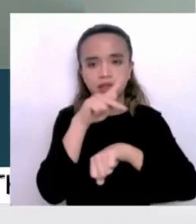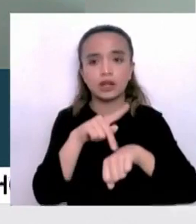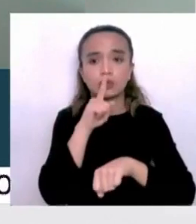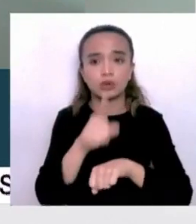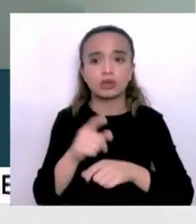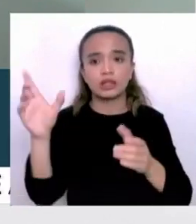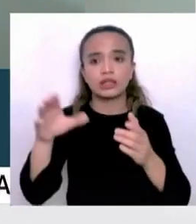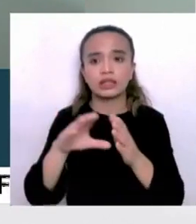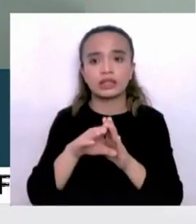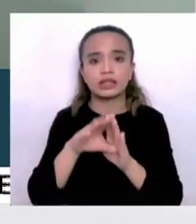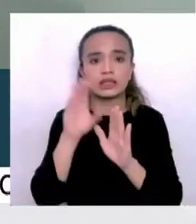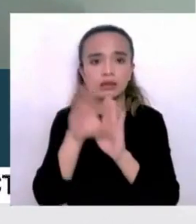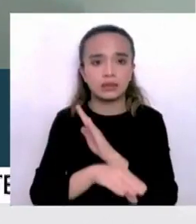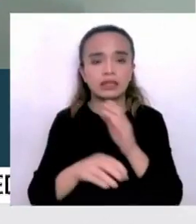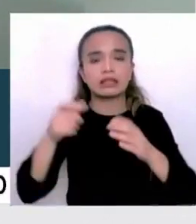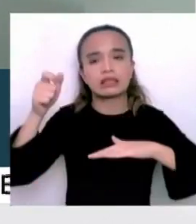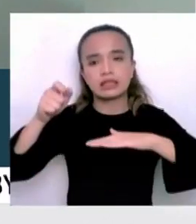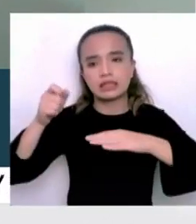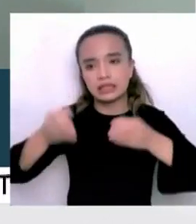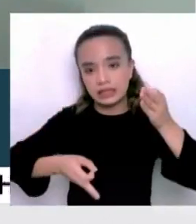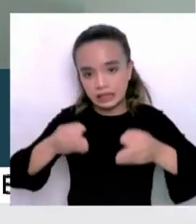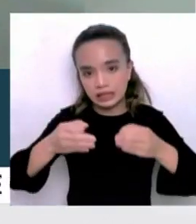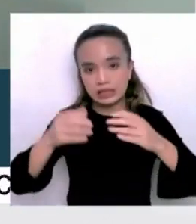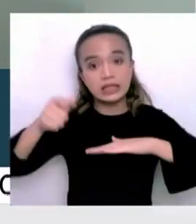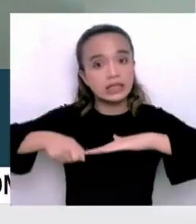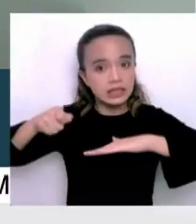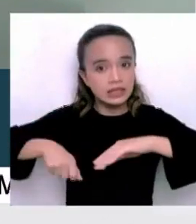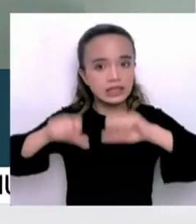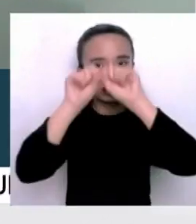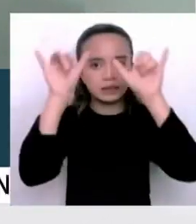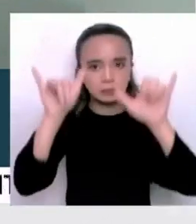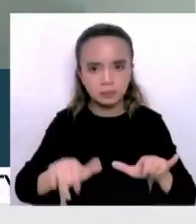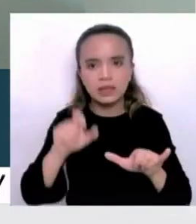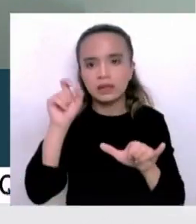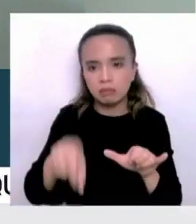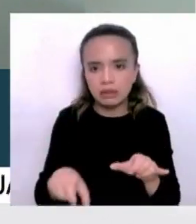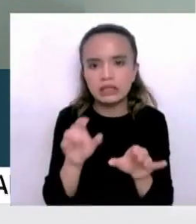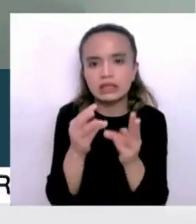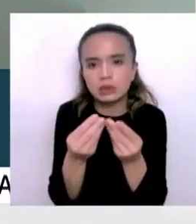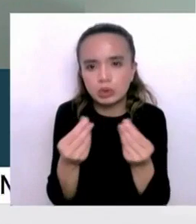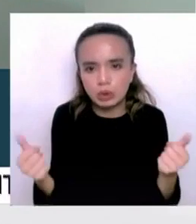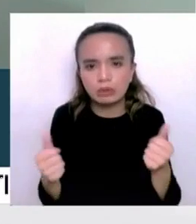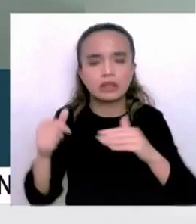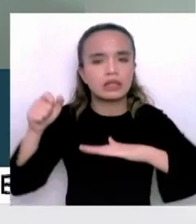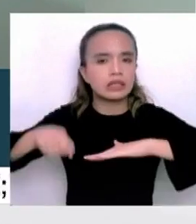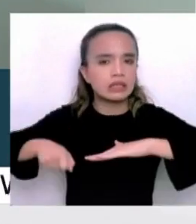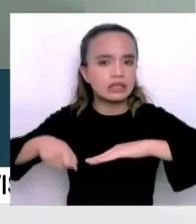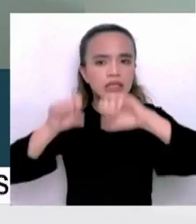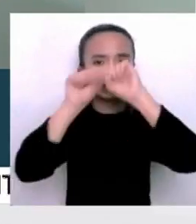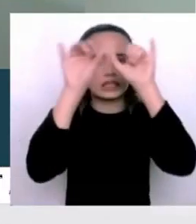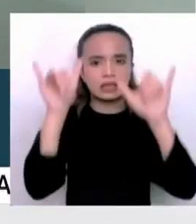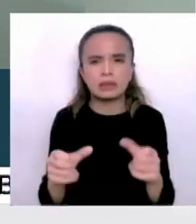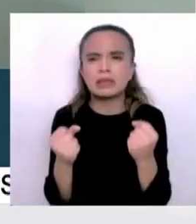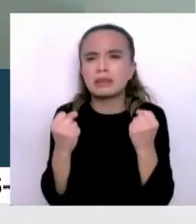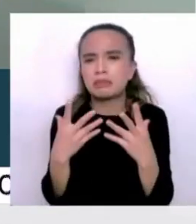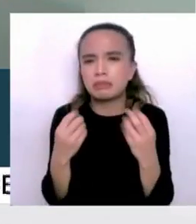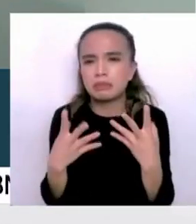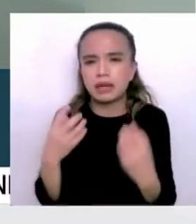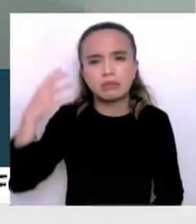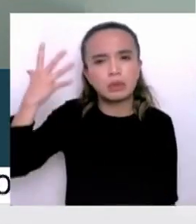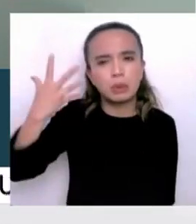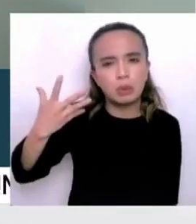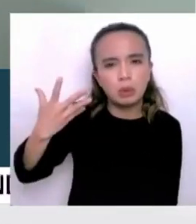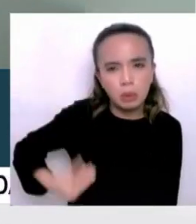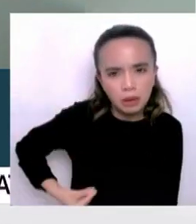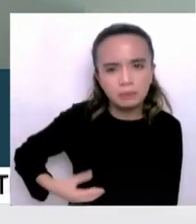justice system. Now, we have to fix our justice system. Maraming corrupt na mga police. Imbis